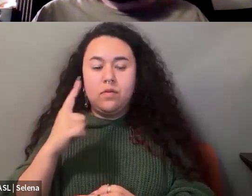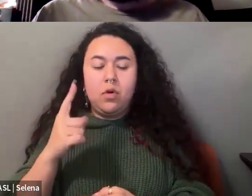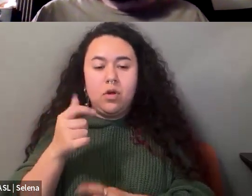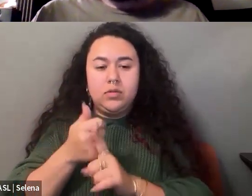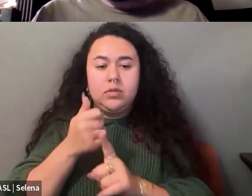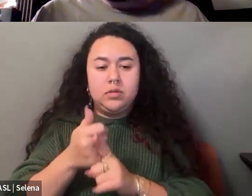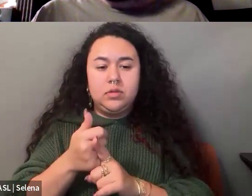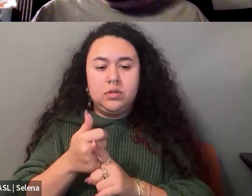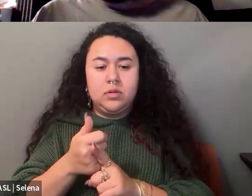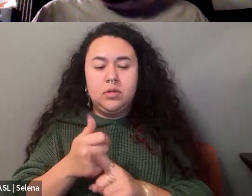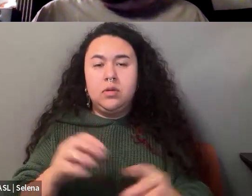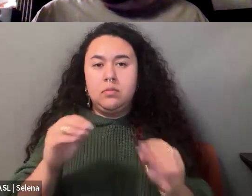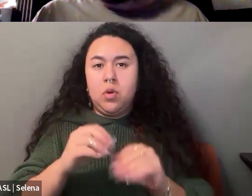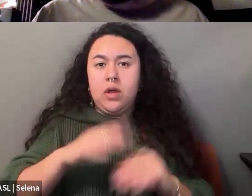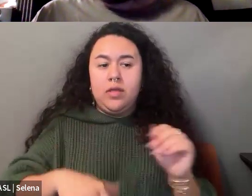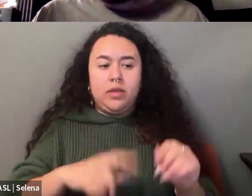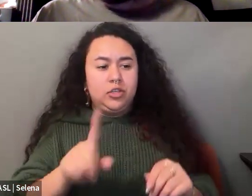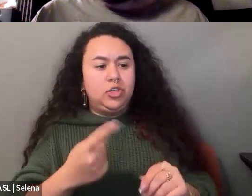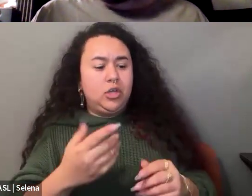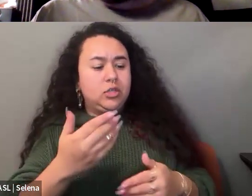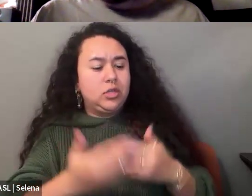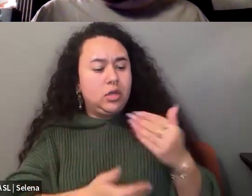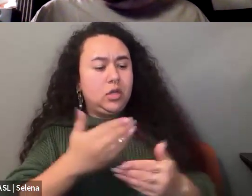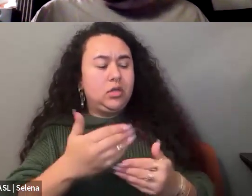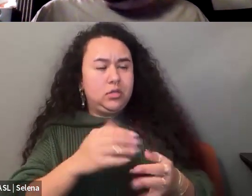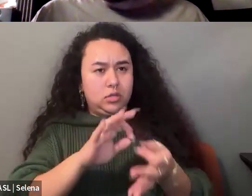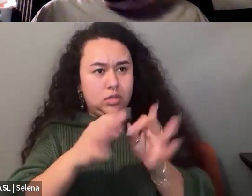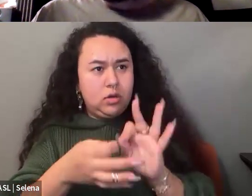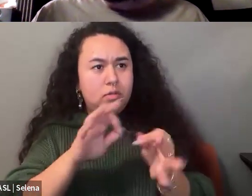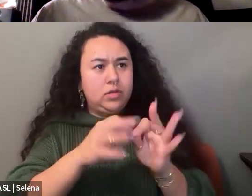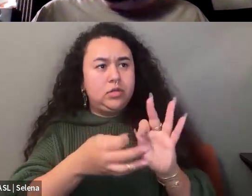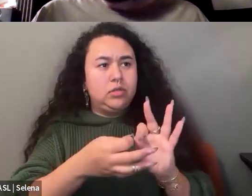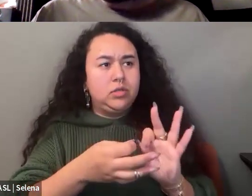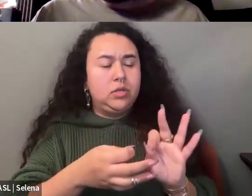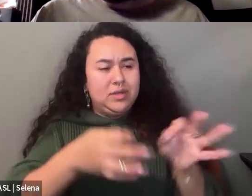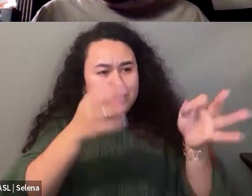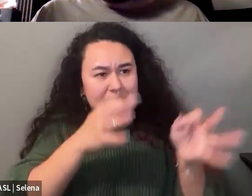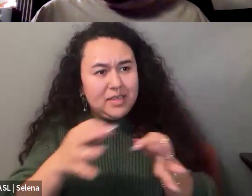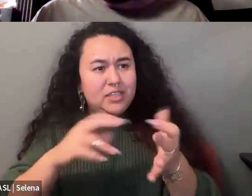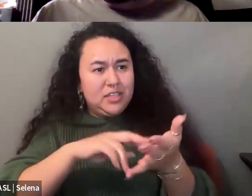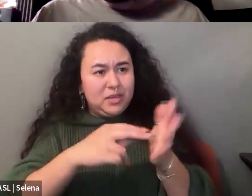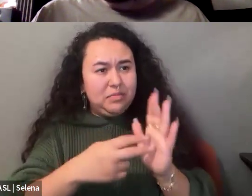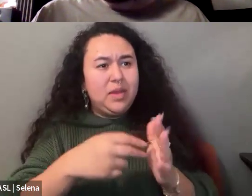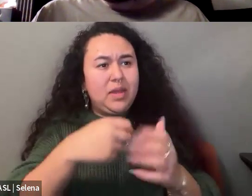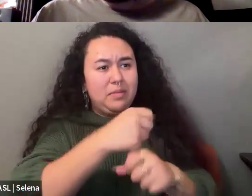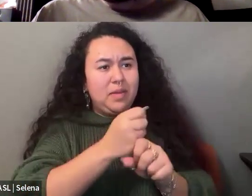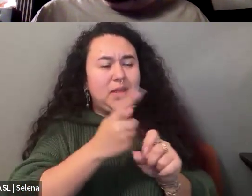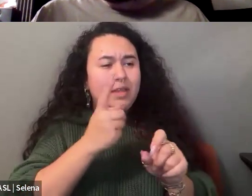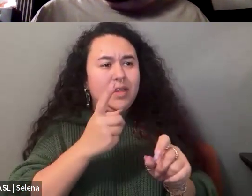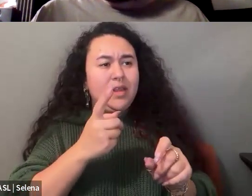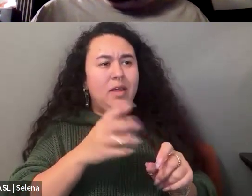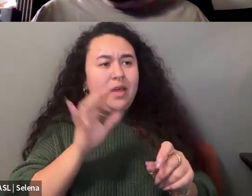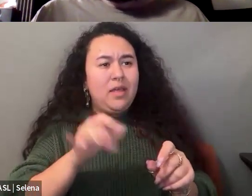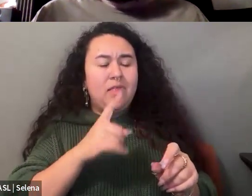suspended beyond the constant process of interpretation, decision, and meaning making that